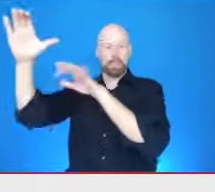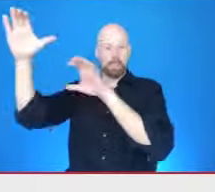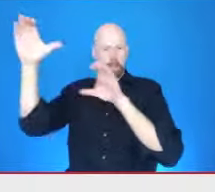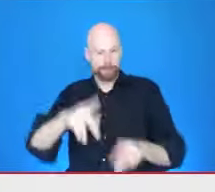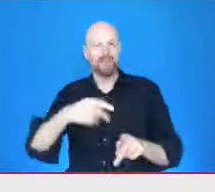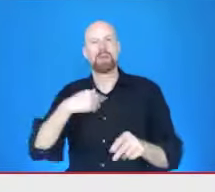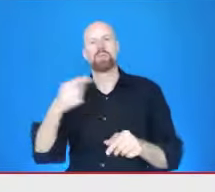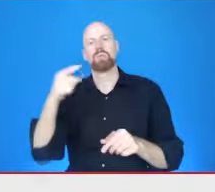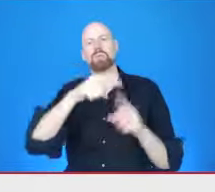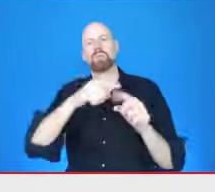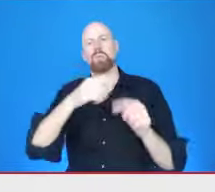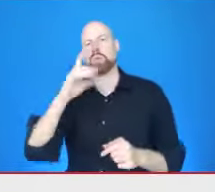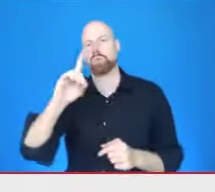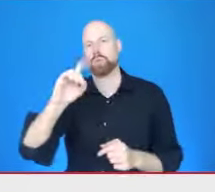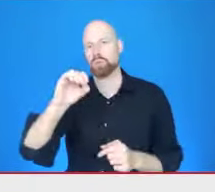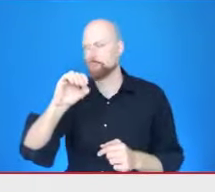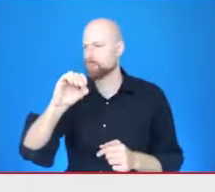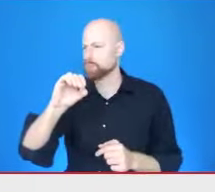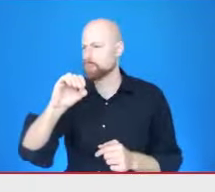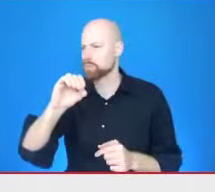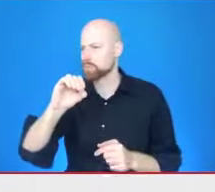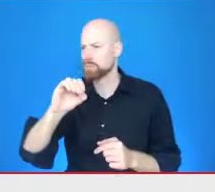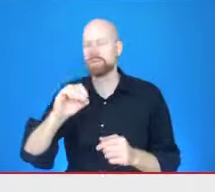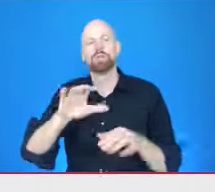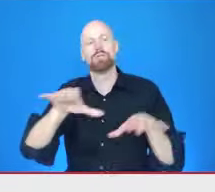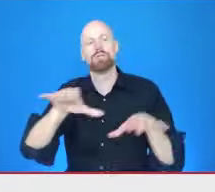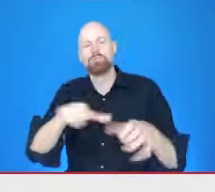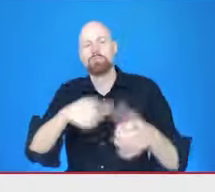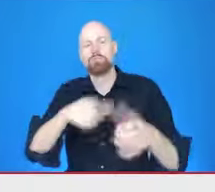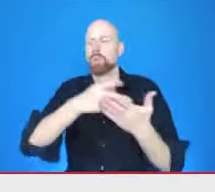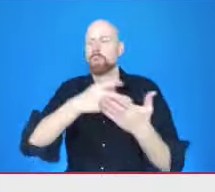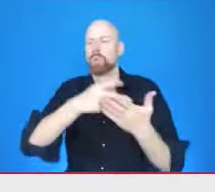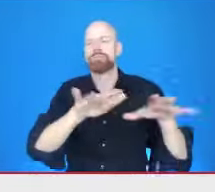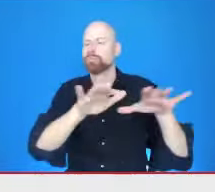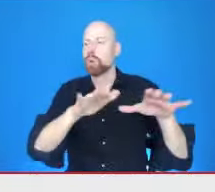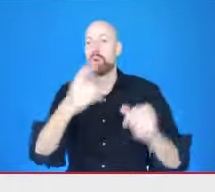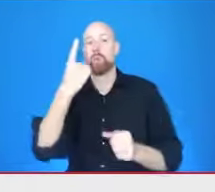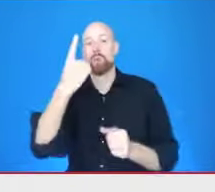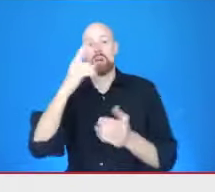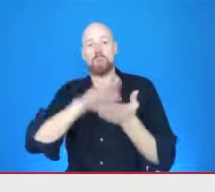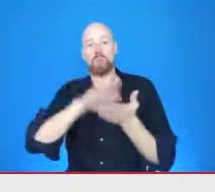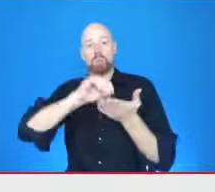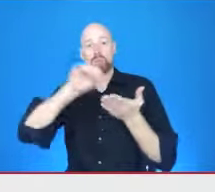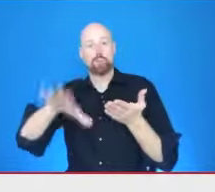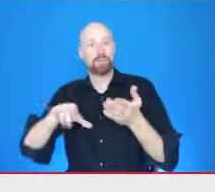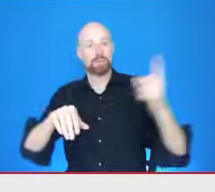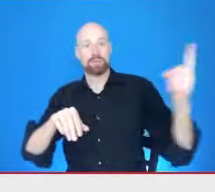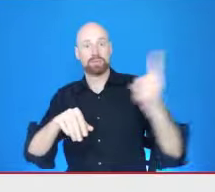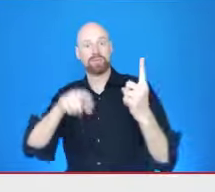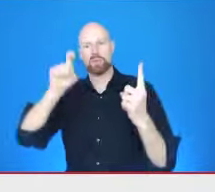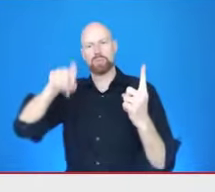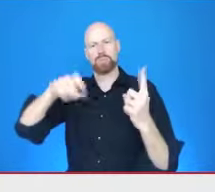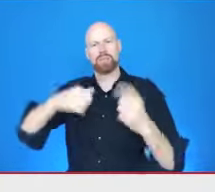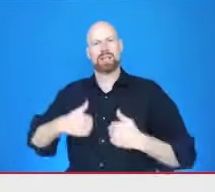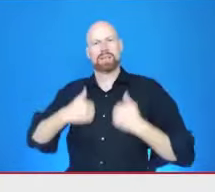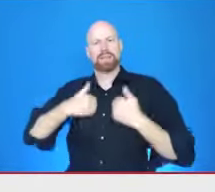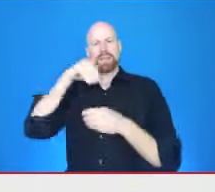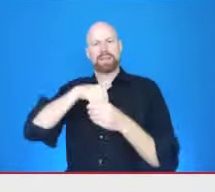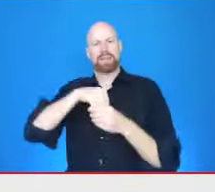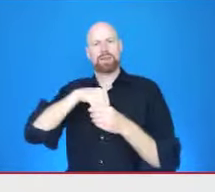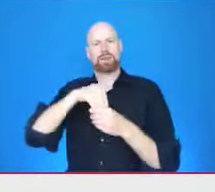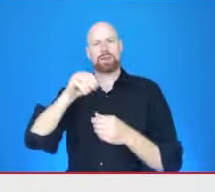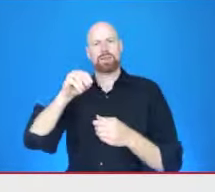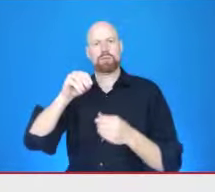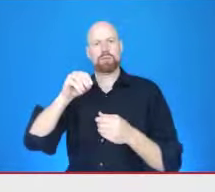saw myself, and for the first time in my life, I felt clarity. Sitting in that classroom, creating that space, and bringing those